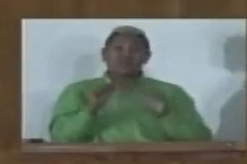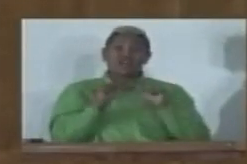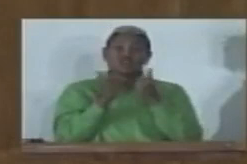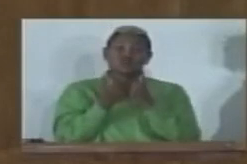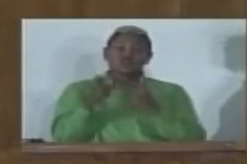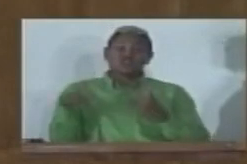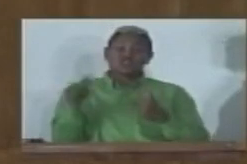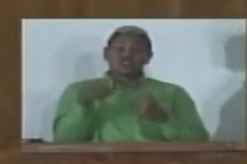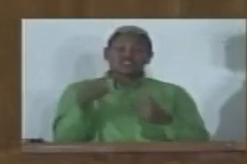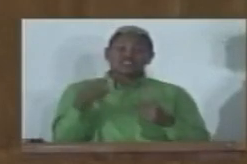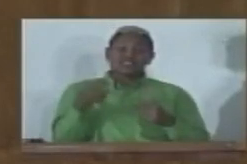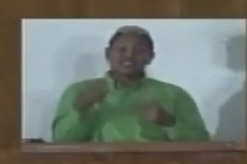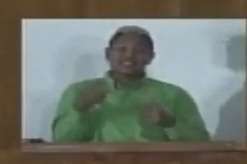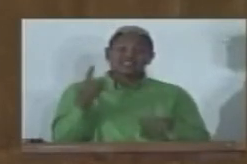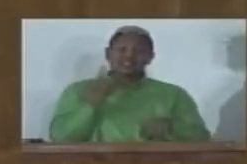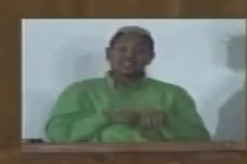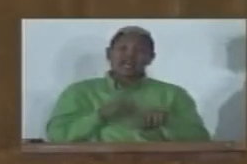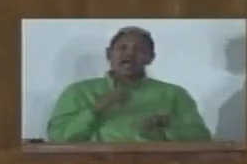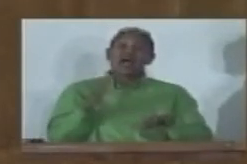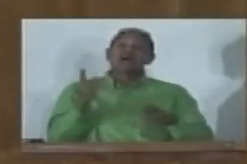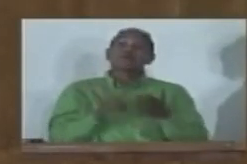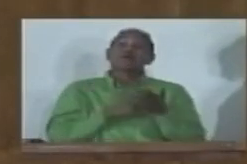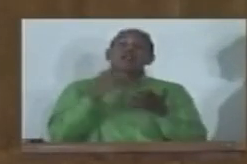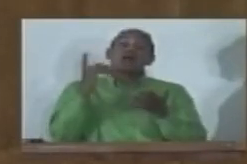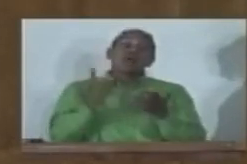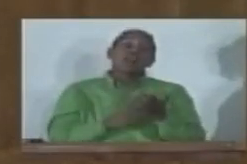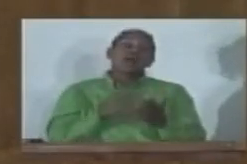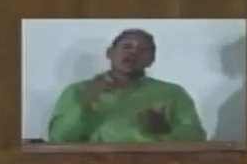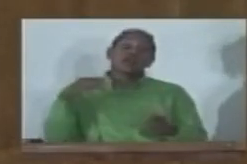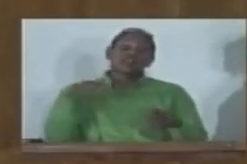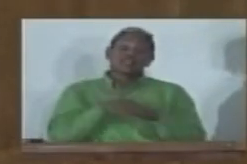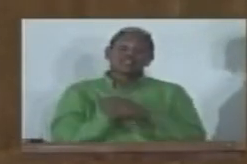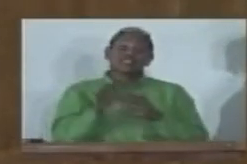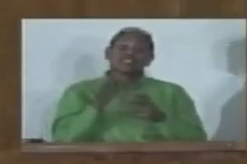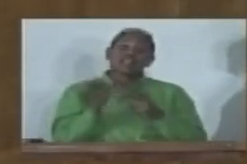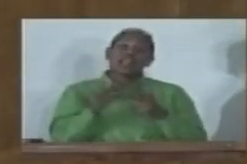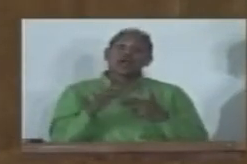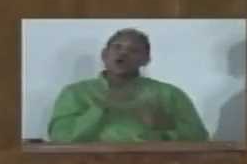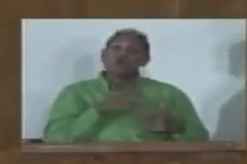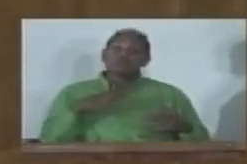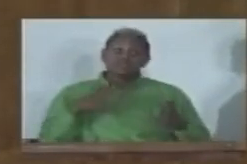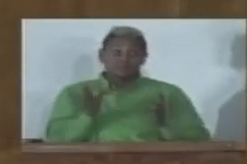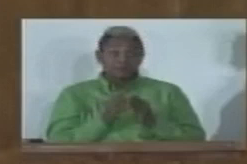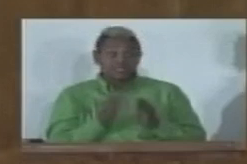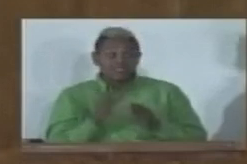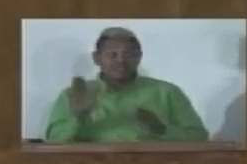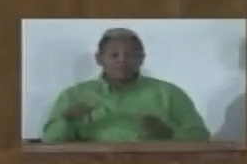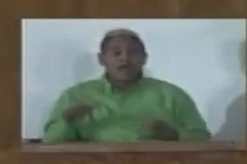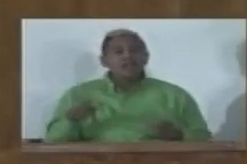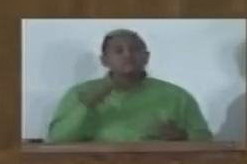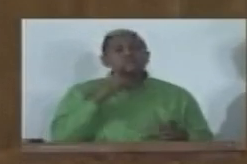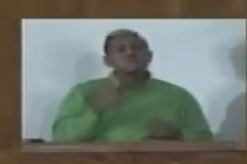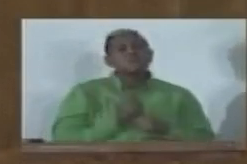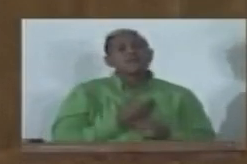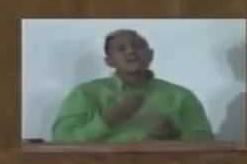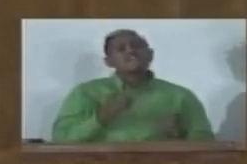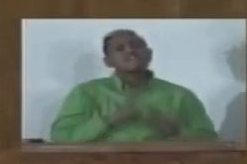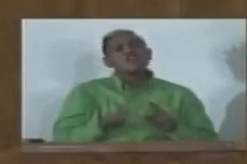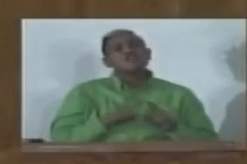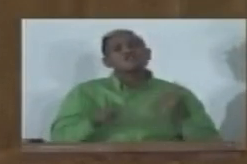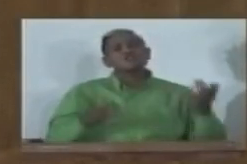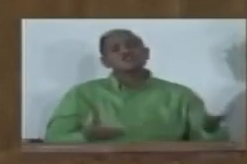Association from time to time coming to joint select committees of Parliament to make various